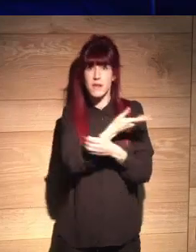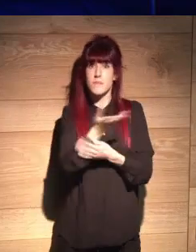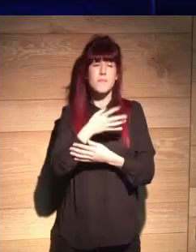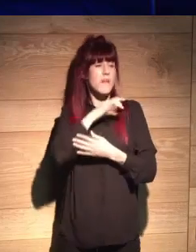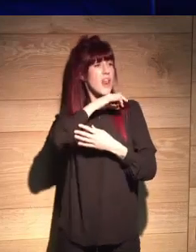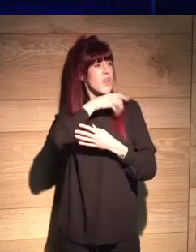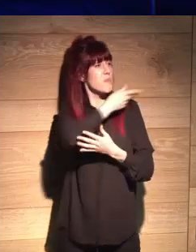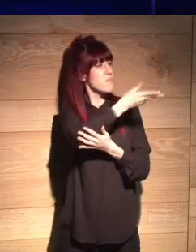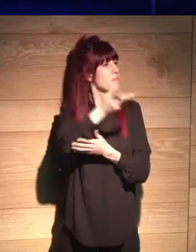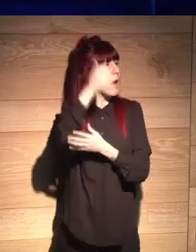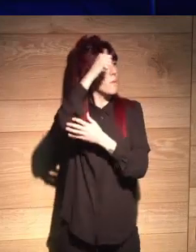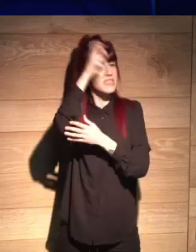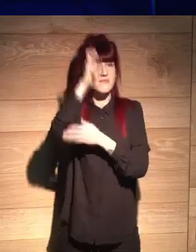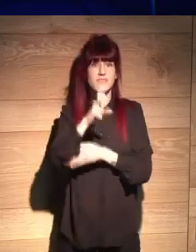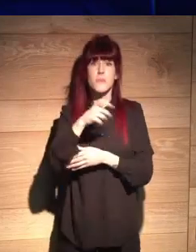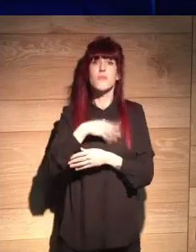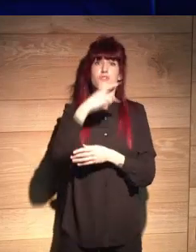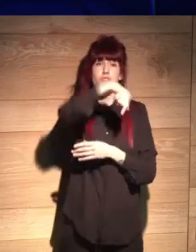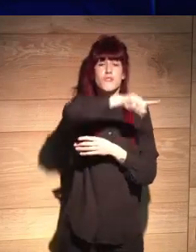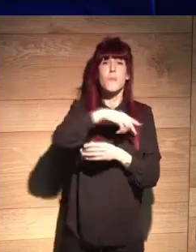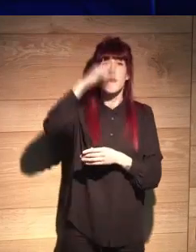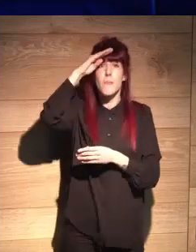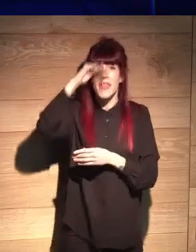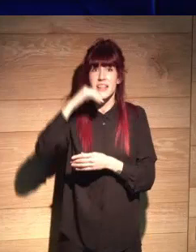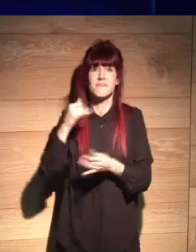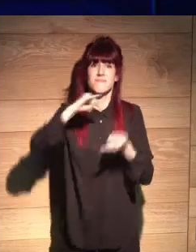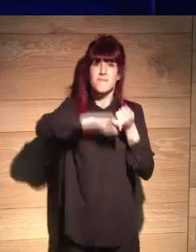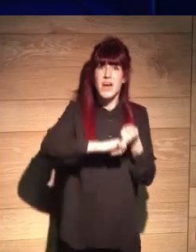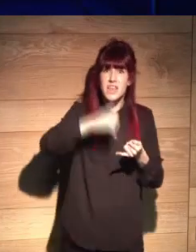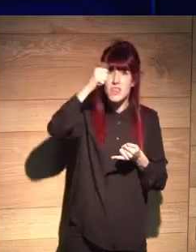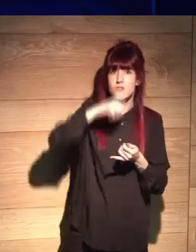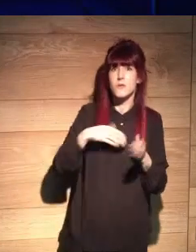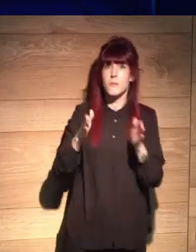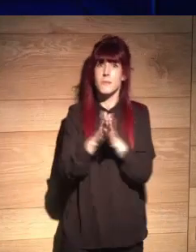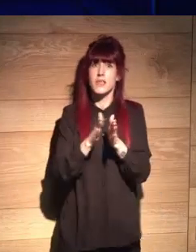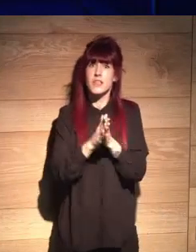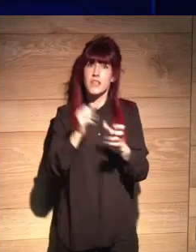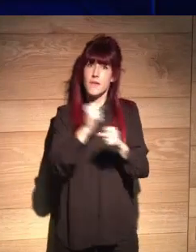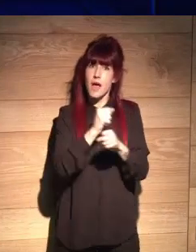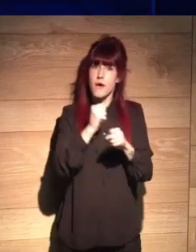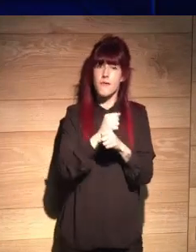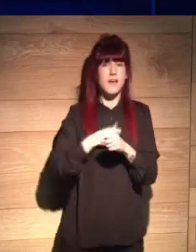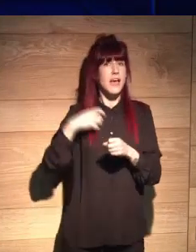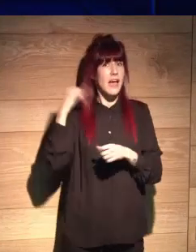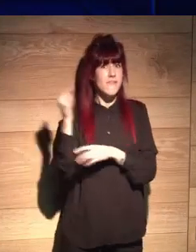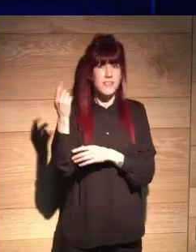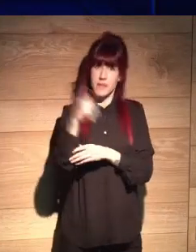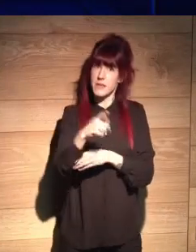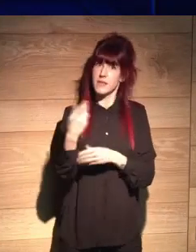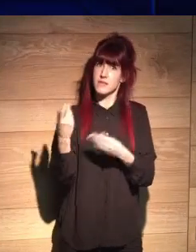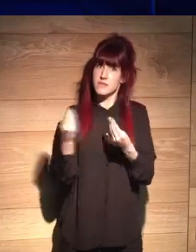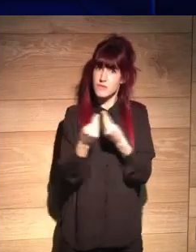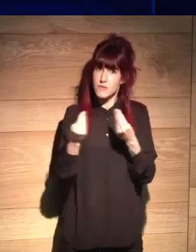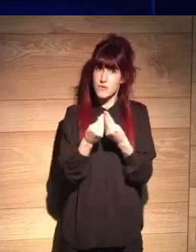association has both men and women as members, because men are our workmates, our